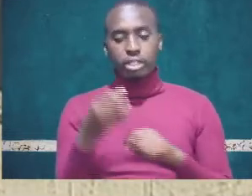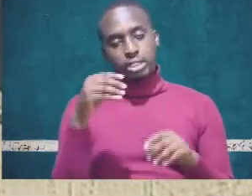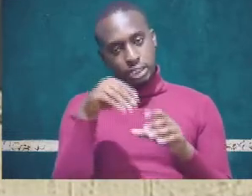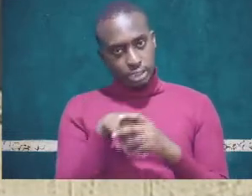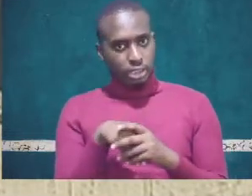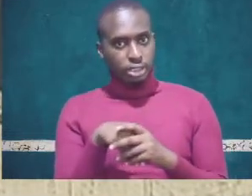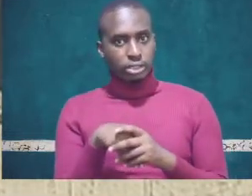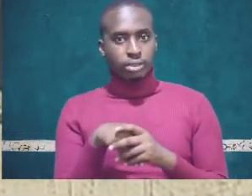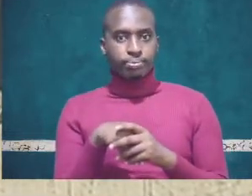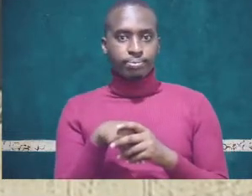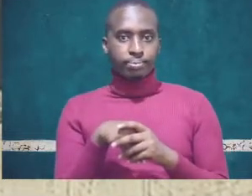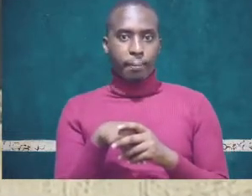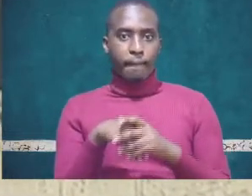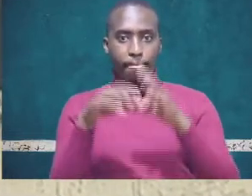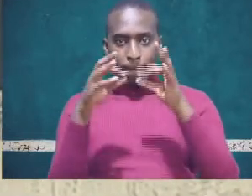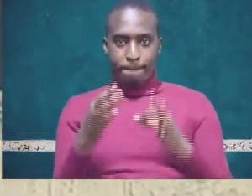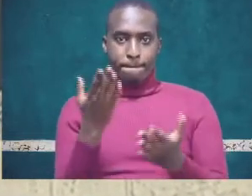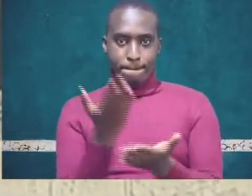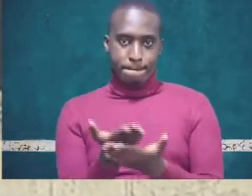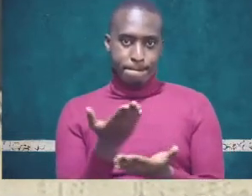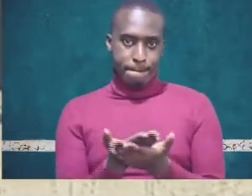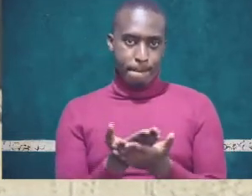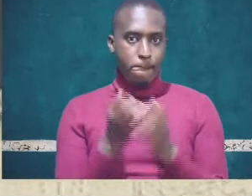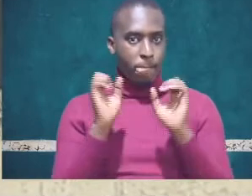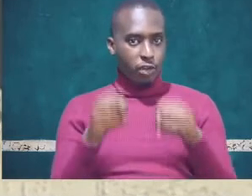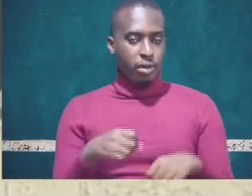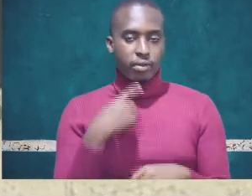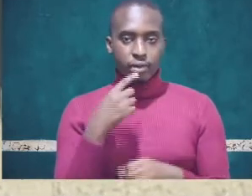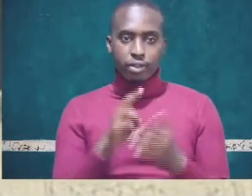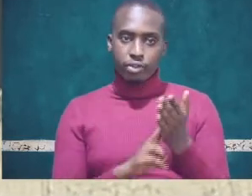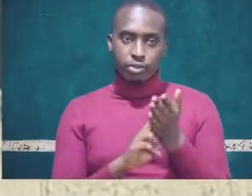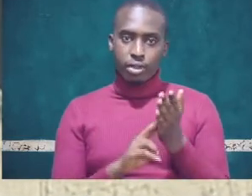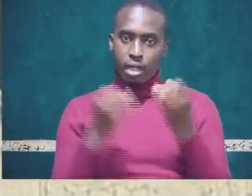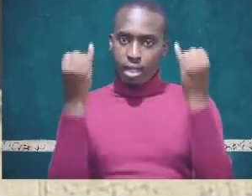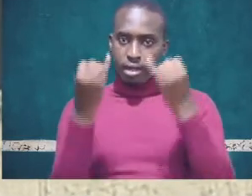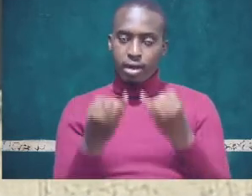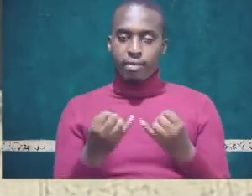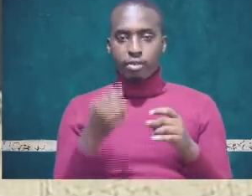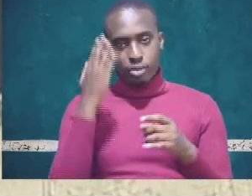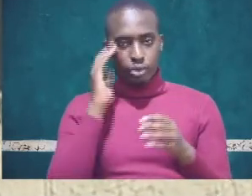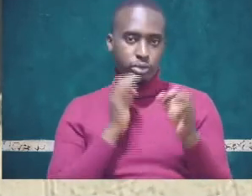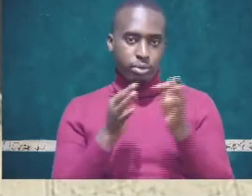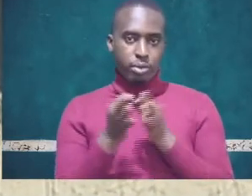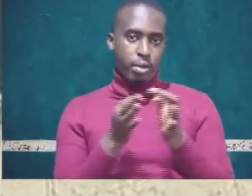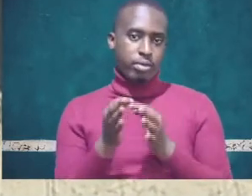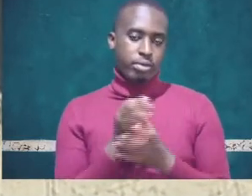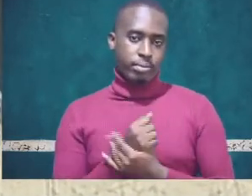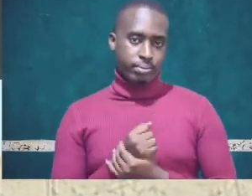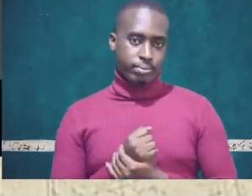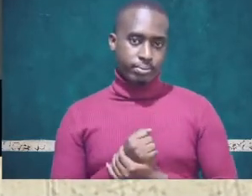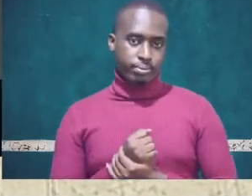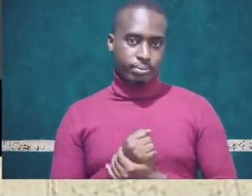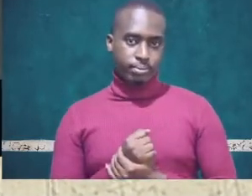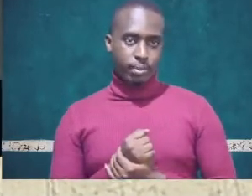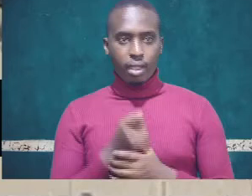in quantity demanded. So you should be able now, by use of a graph, to illustrate that. To illustrate